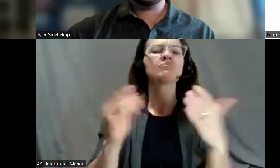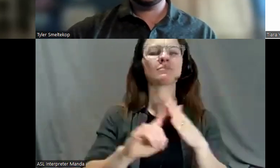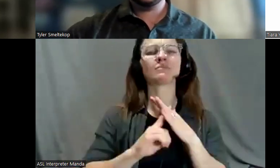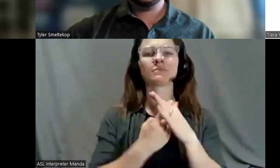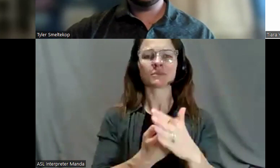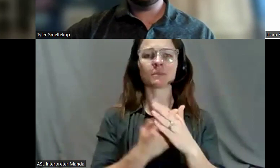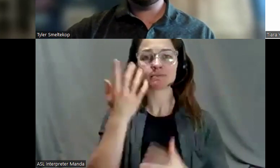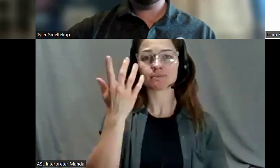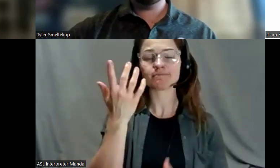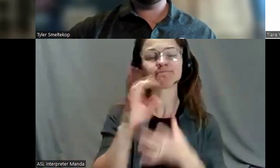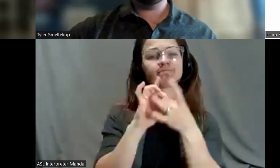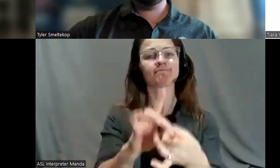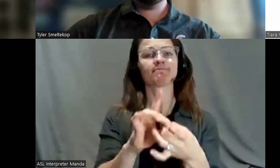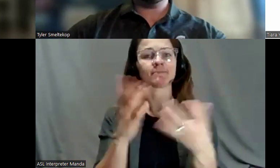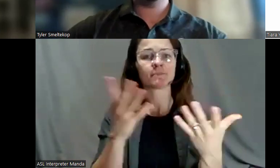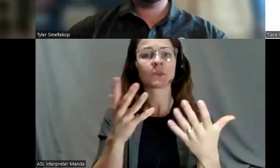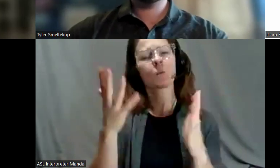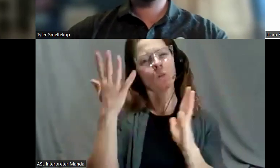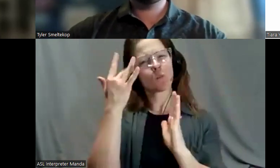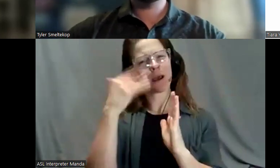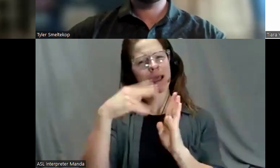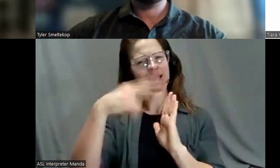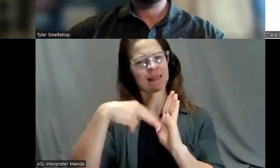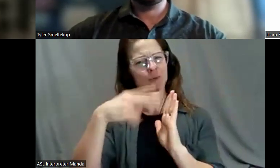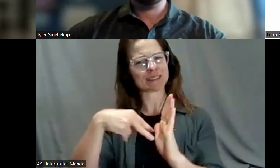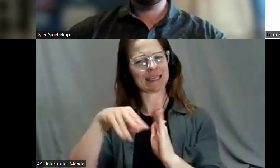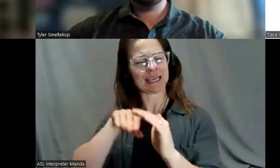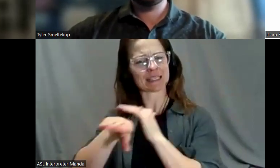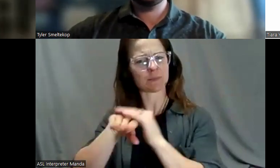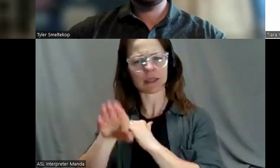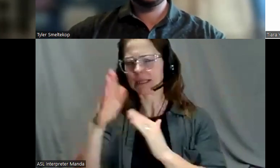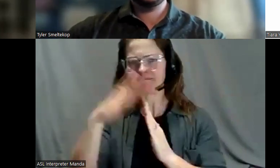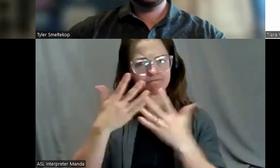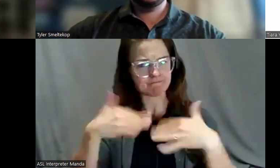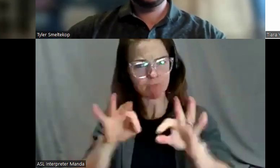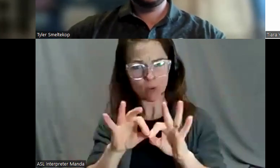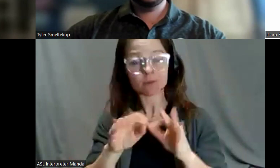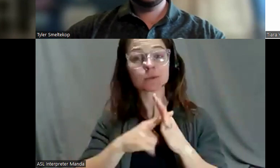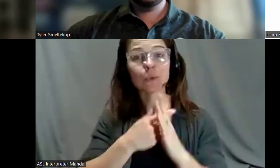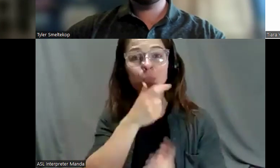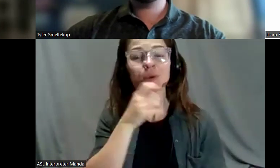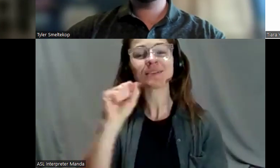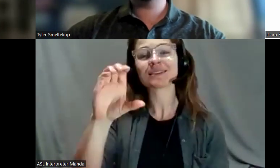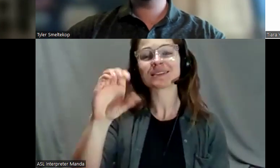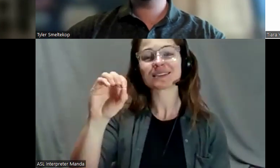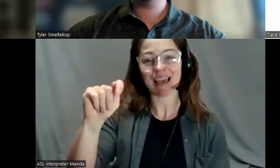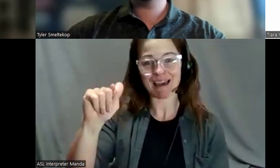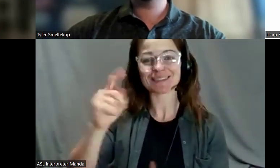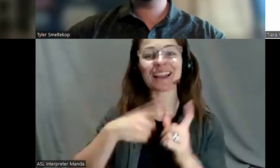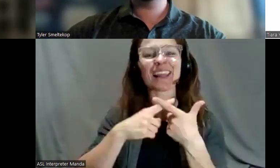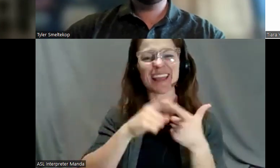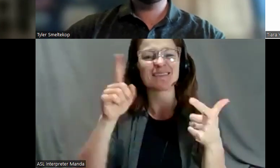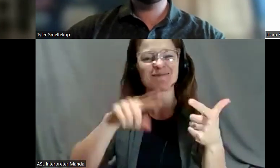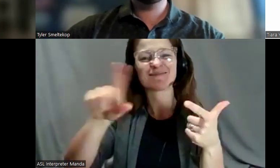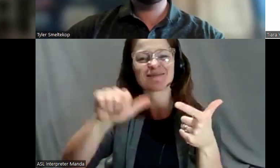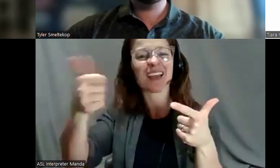why literary accessibility is so important. And I'll turn the floor over to Scott to start us off, and then our other panelists can join